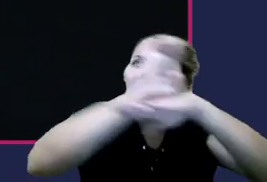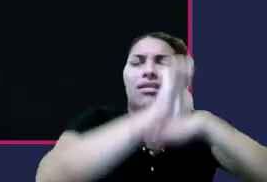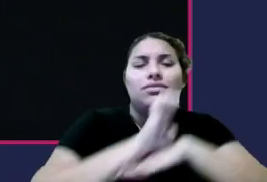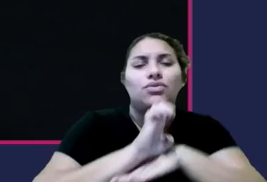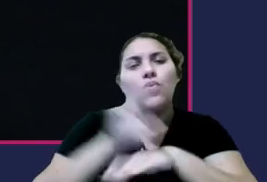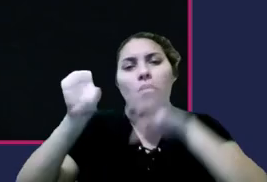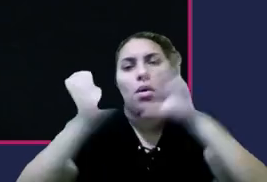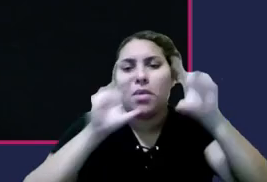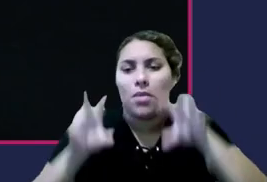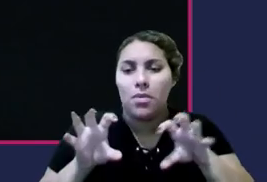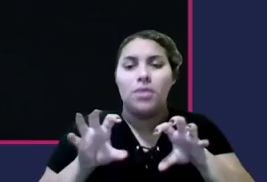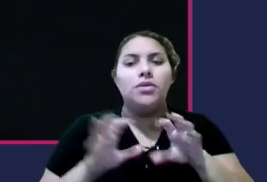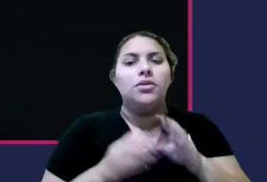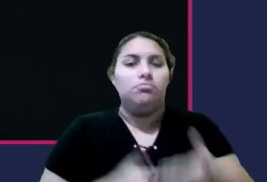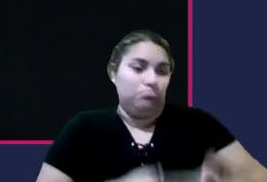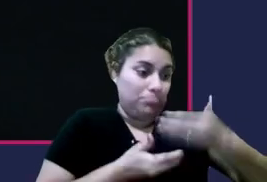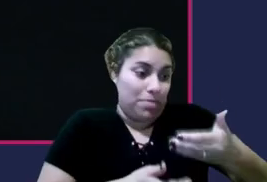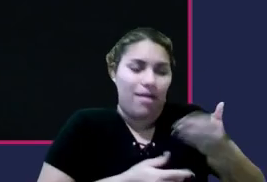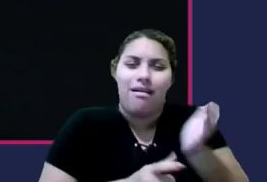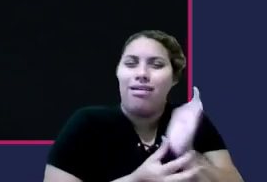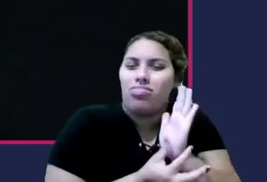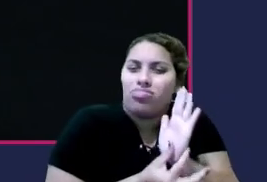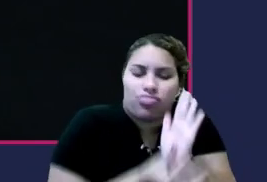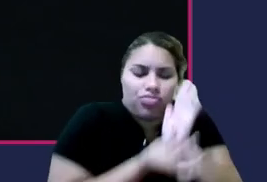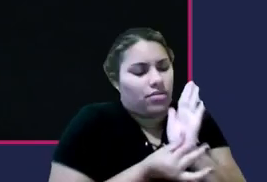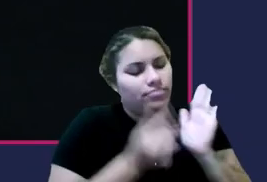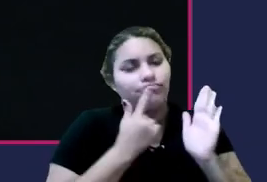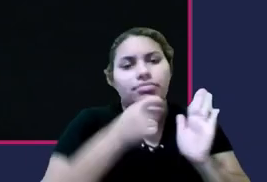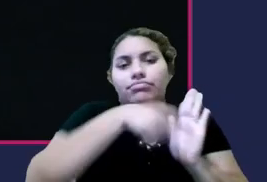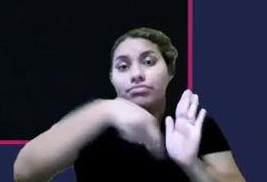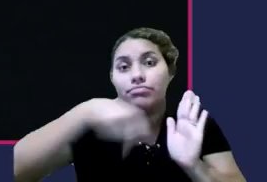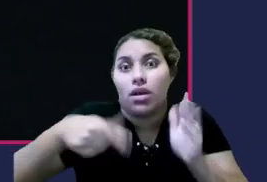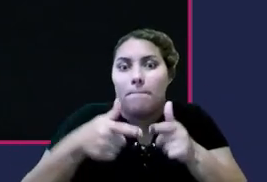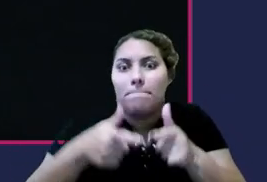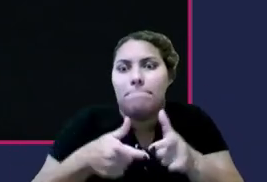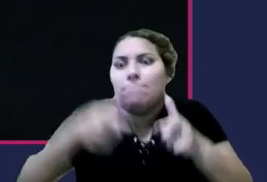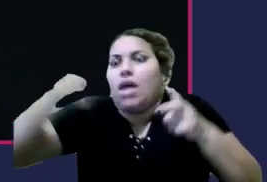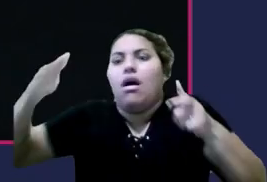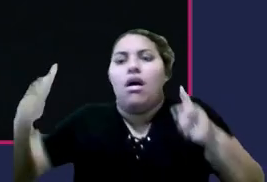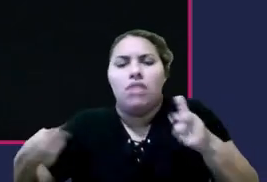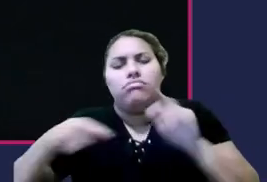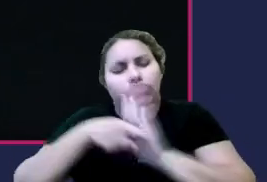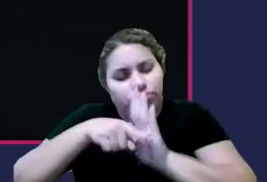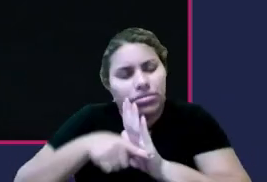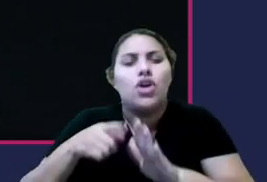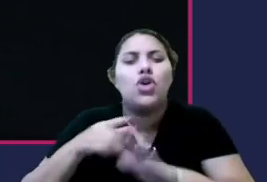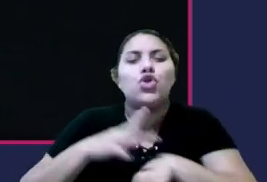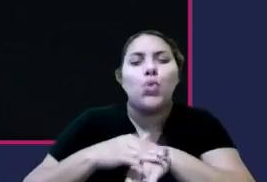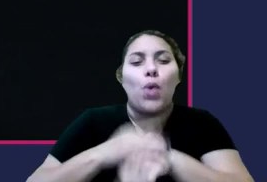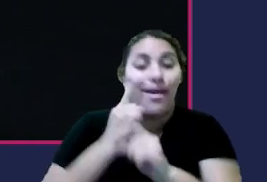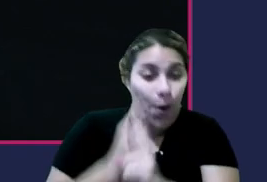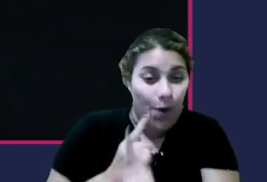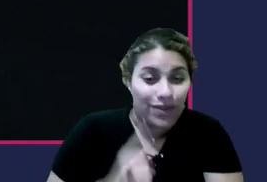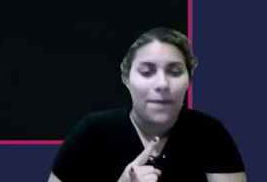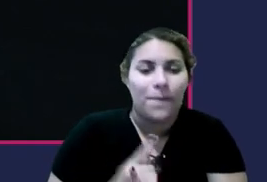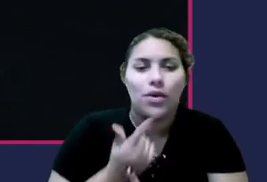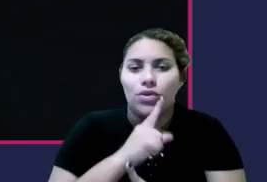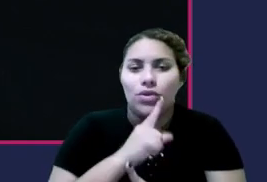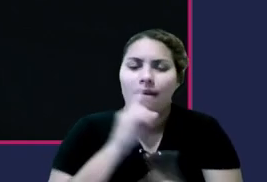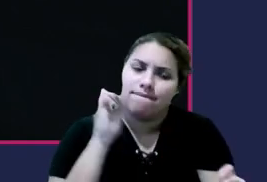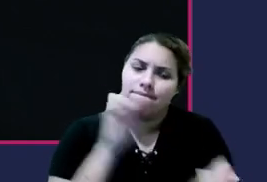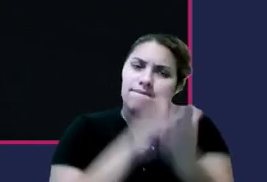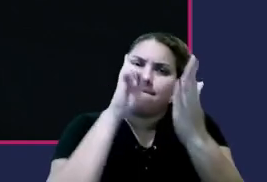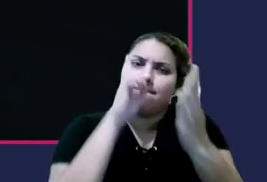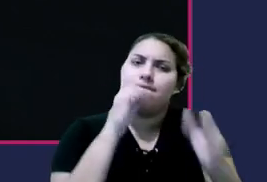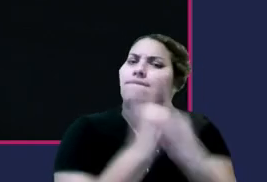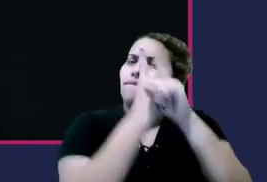all states the neonatal screening test, the expanded neonatal screening test, so that we